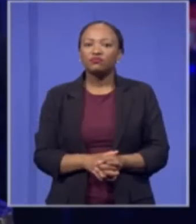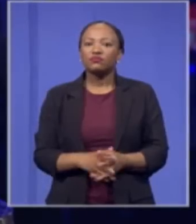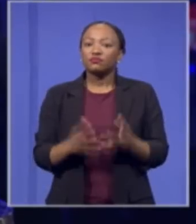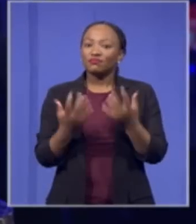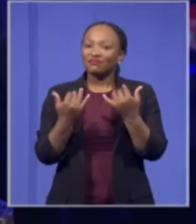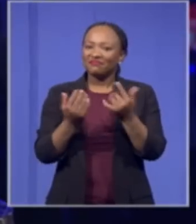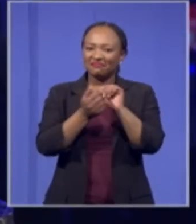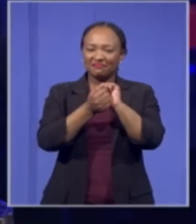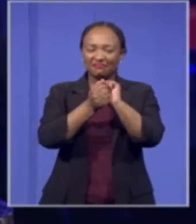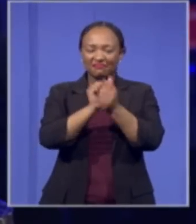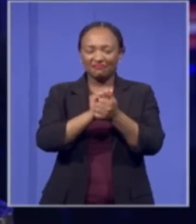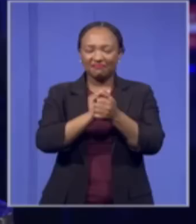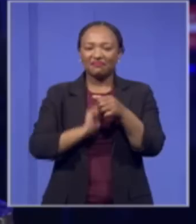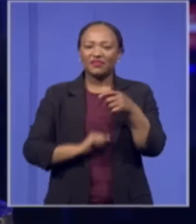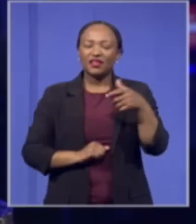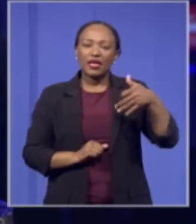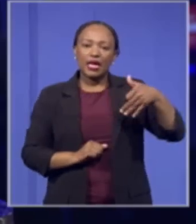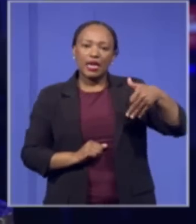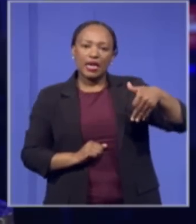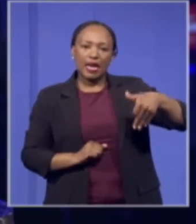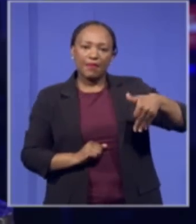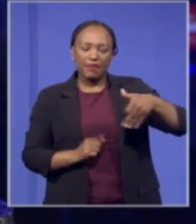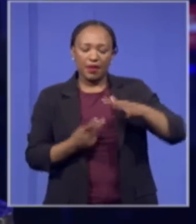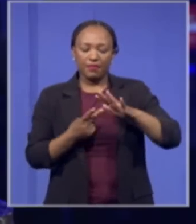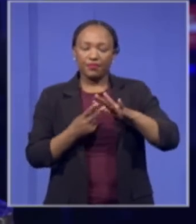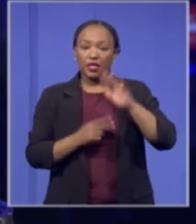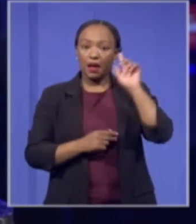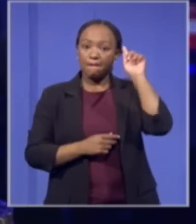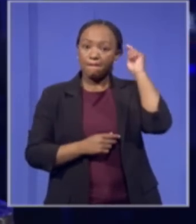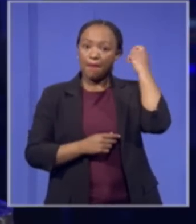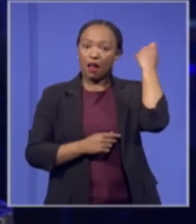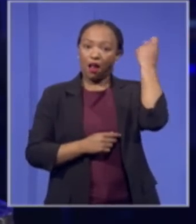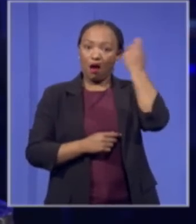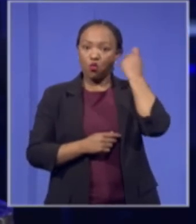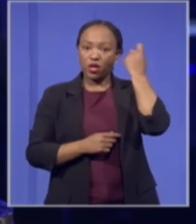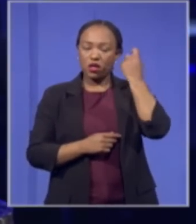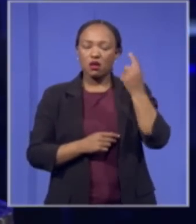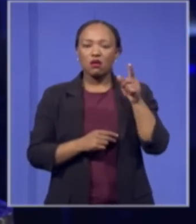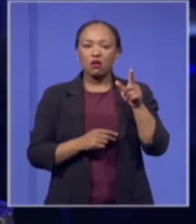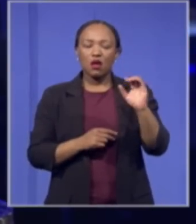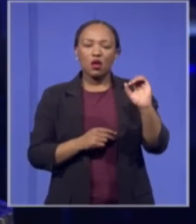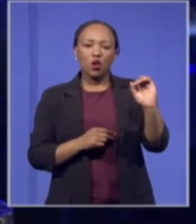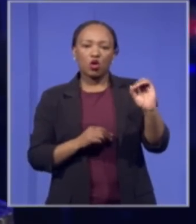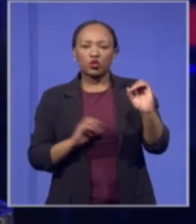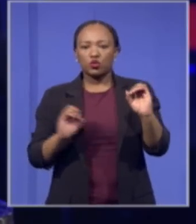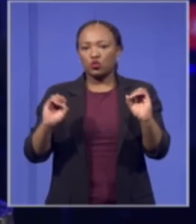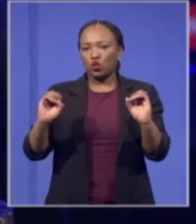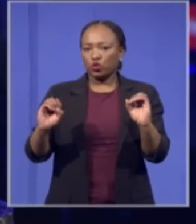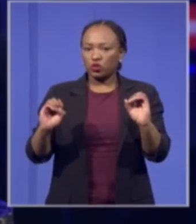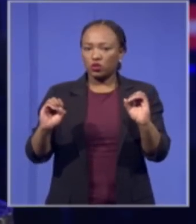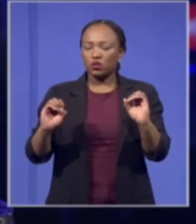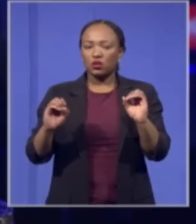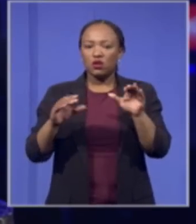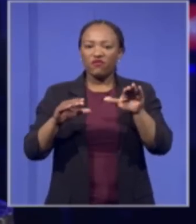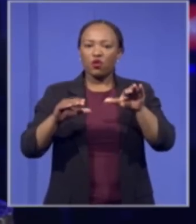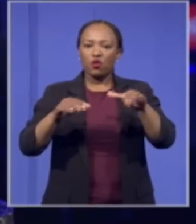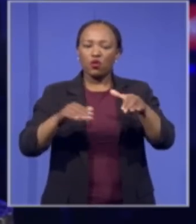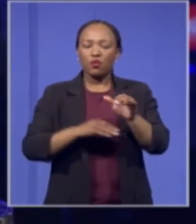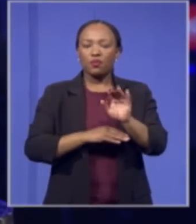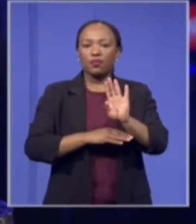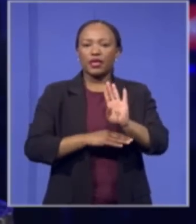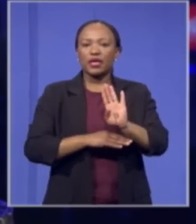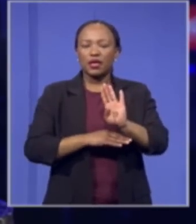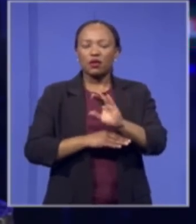Harekena dipapading Namibia le Malawi dipapetse ka ho lekana ka noto sehlopha ka seng papading ya Group B ya dipapading